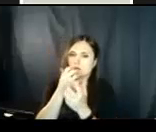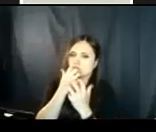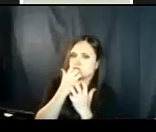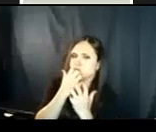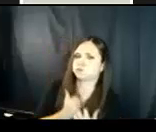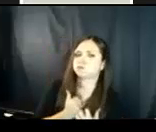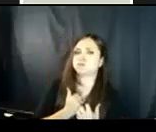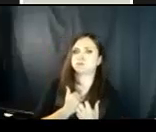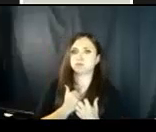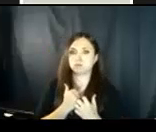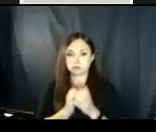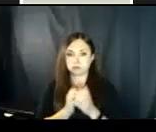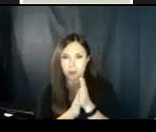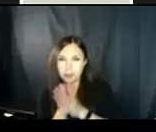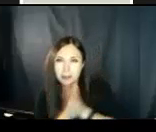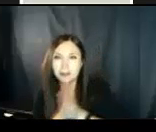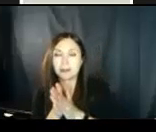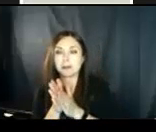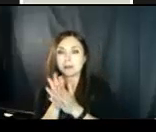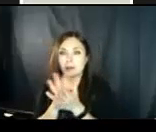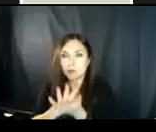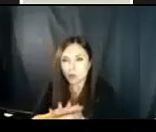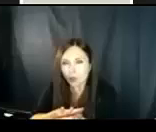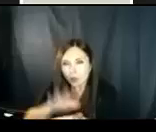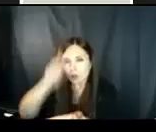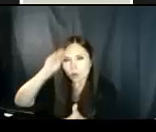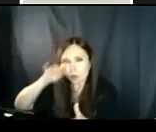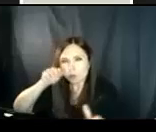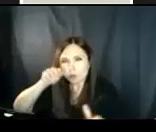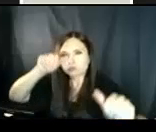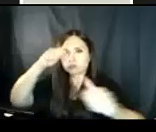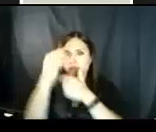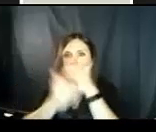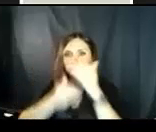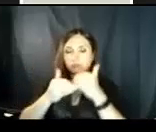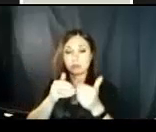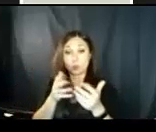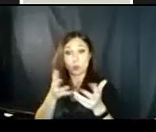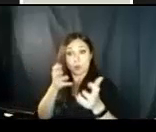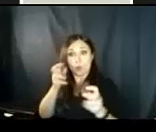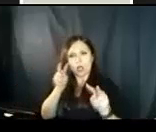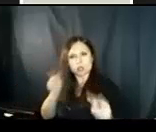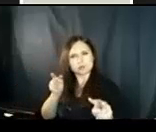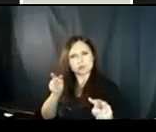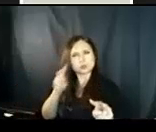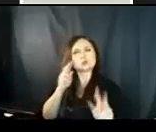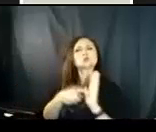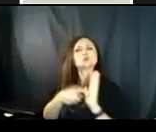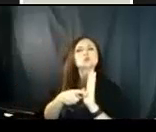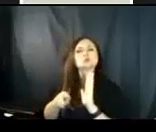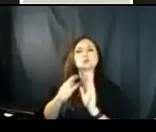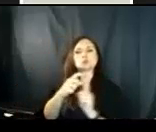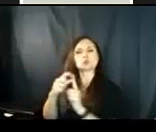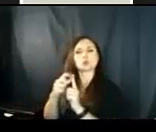of motivation, learning, and progress. And those are all the things that we look for when we're designing a lesson. We definitely want to keep